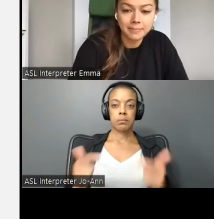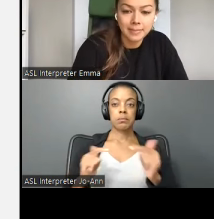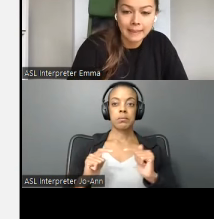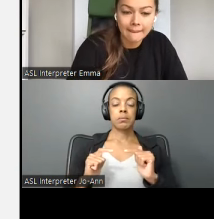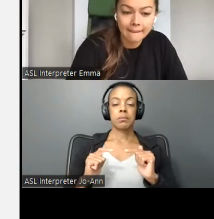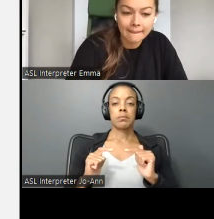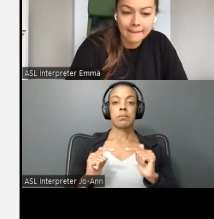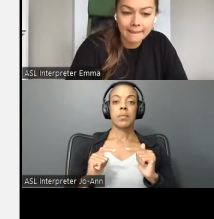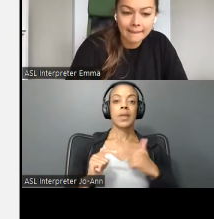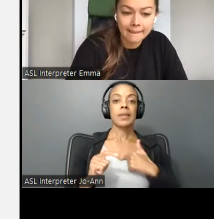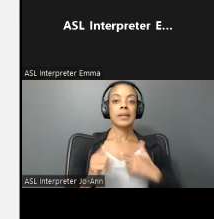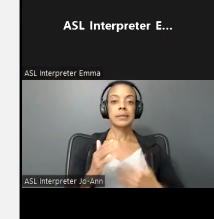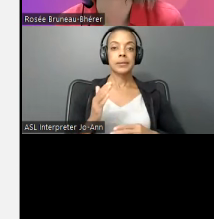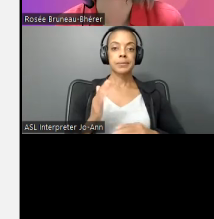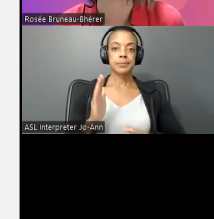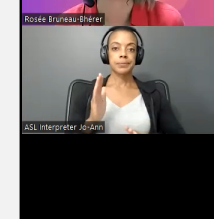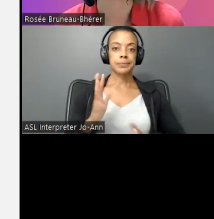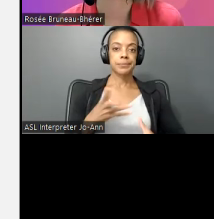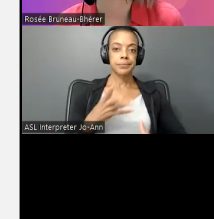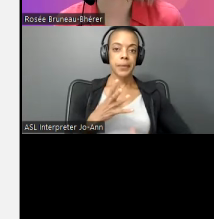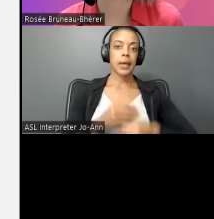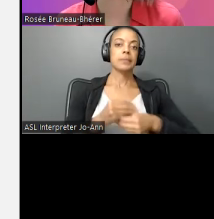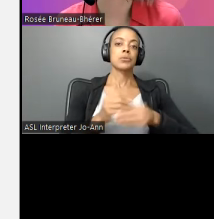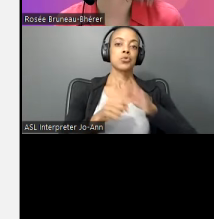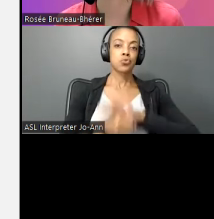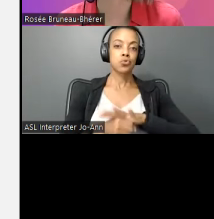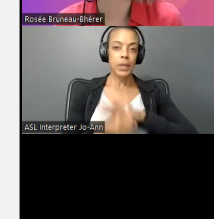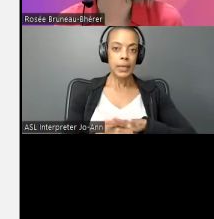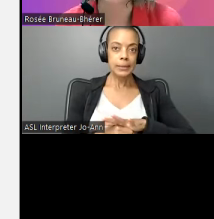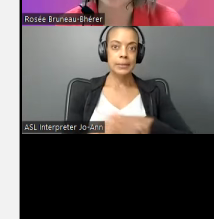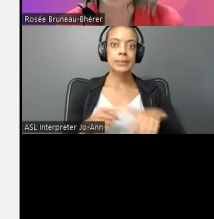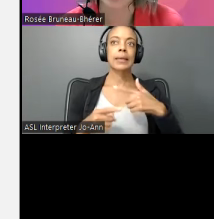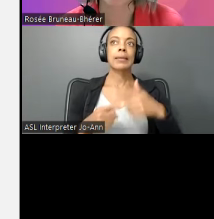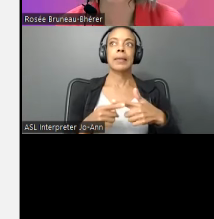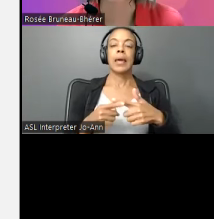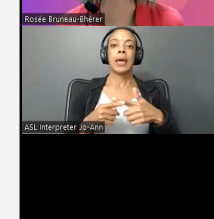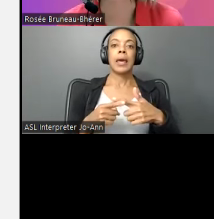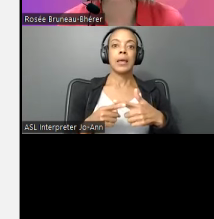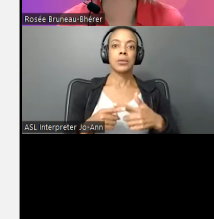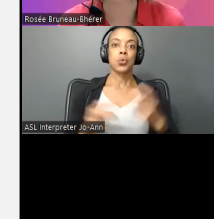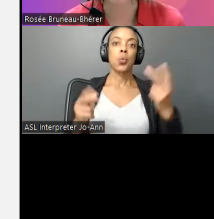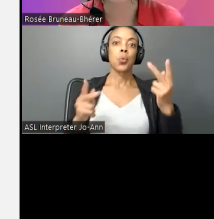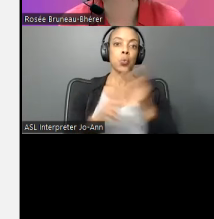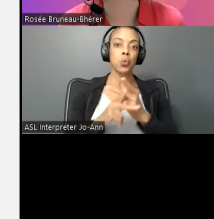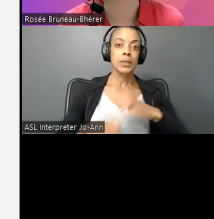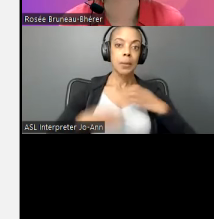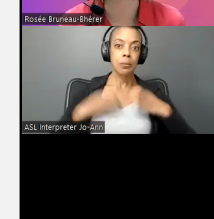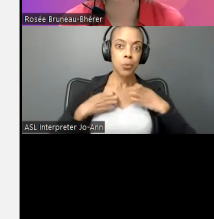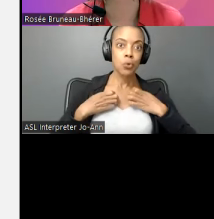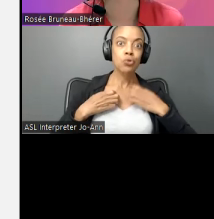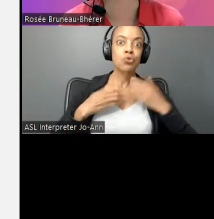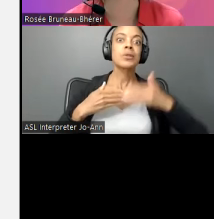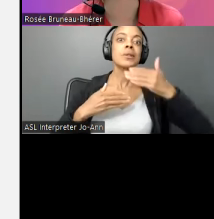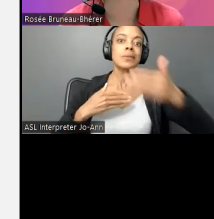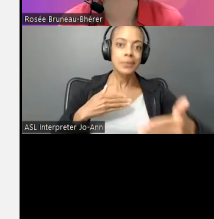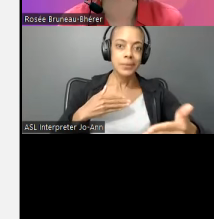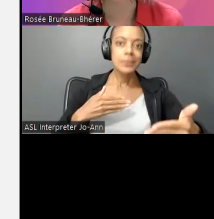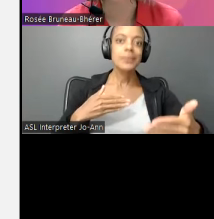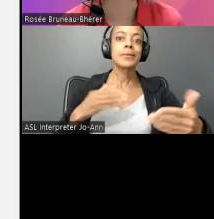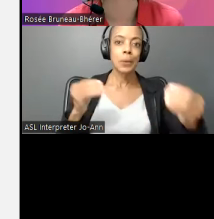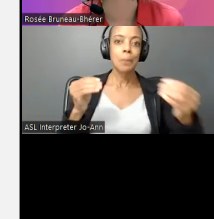an attempt to manage these emotions, but will bring about even more rejection. We can see that that cascade can turn